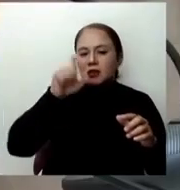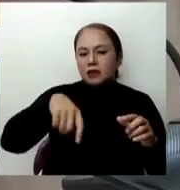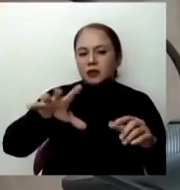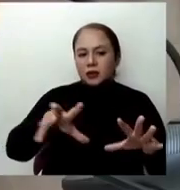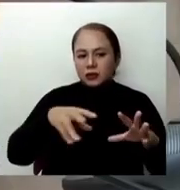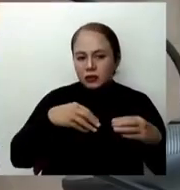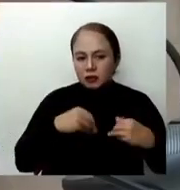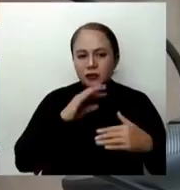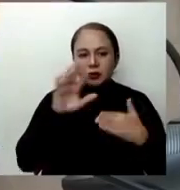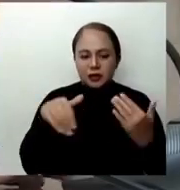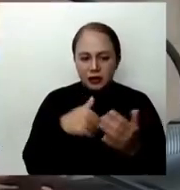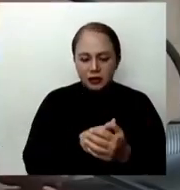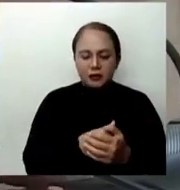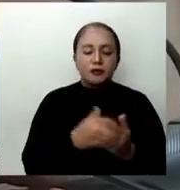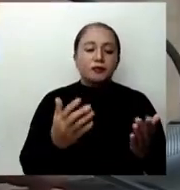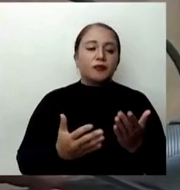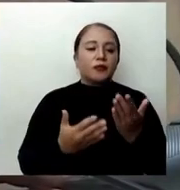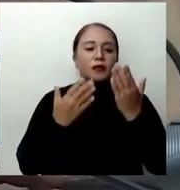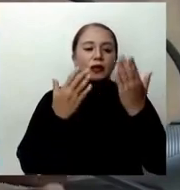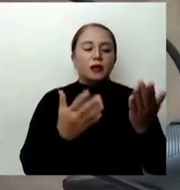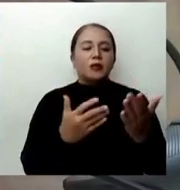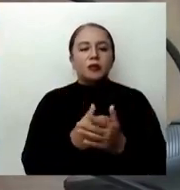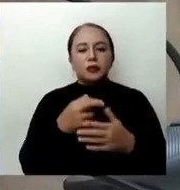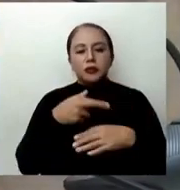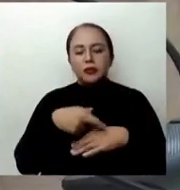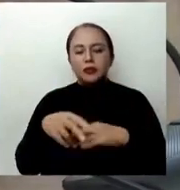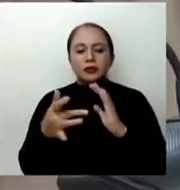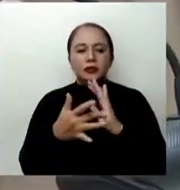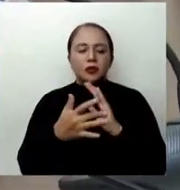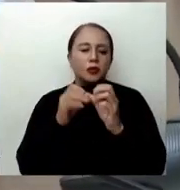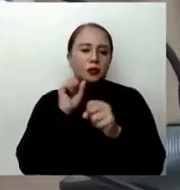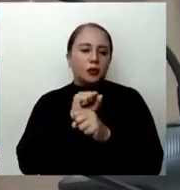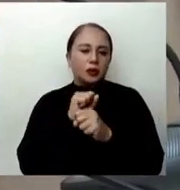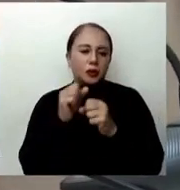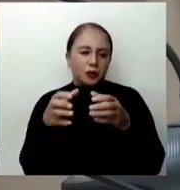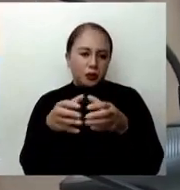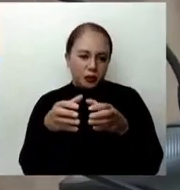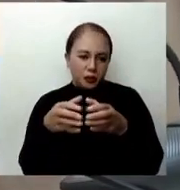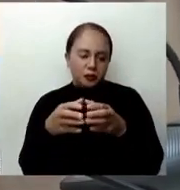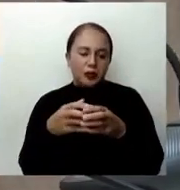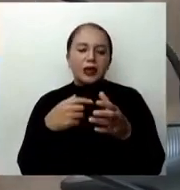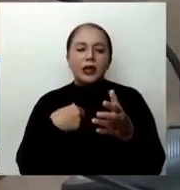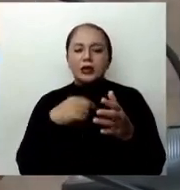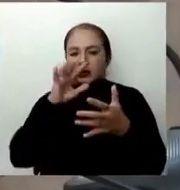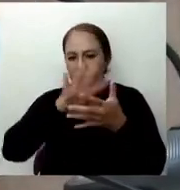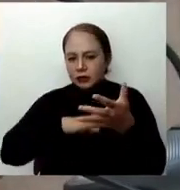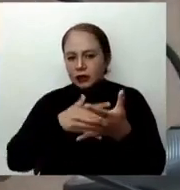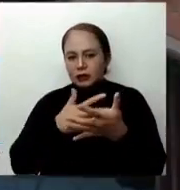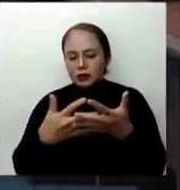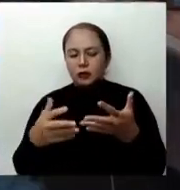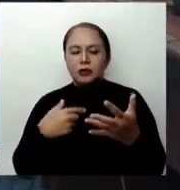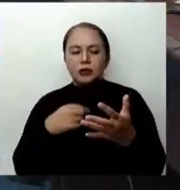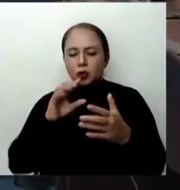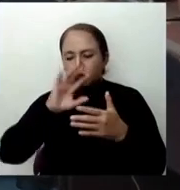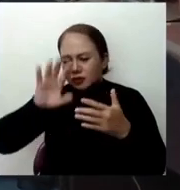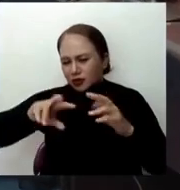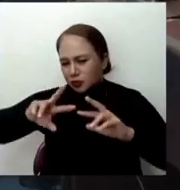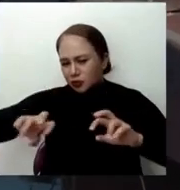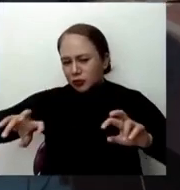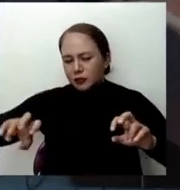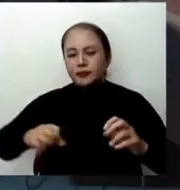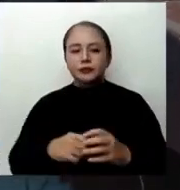everybody. The proposal will be referred to a technical working group and a timetable will be set along with comprehensive studies. Ara